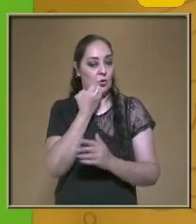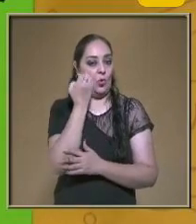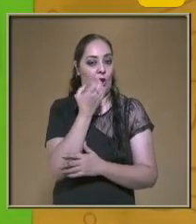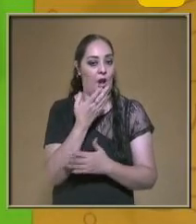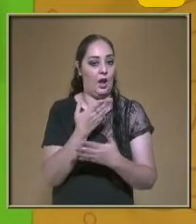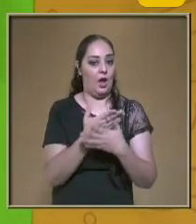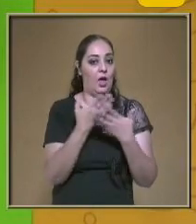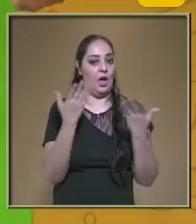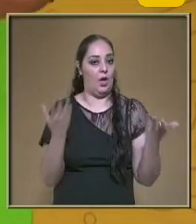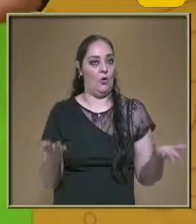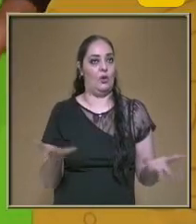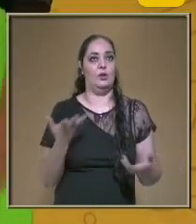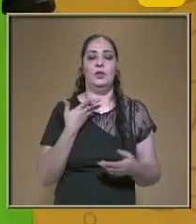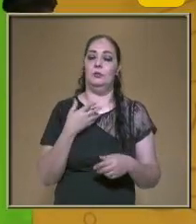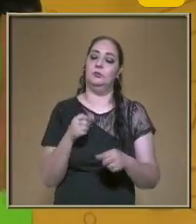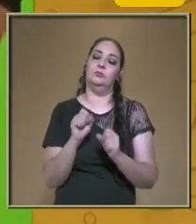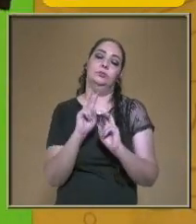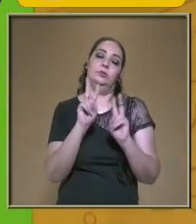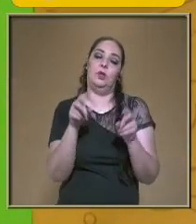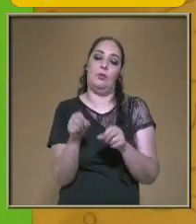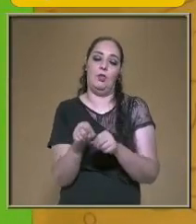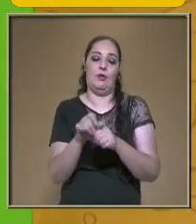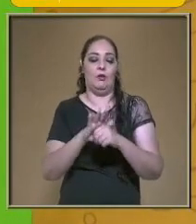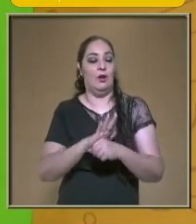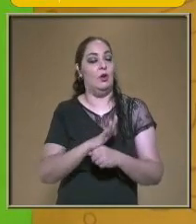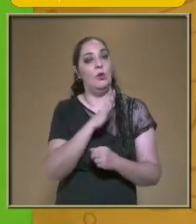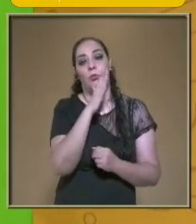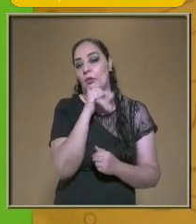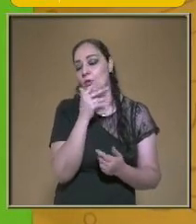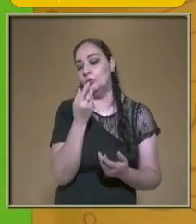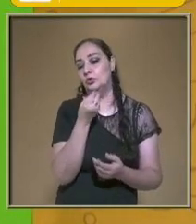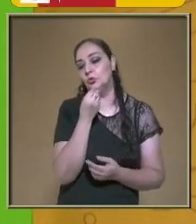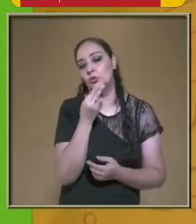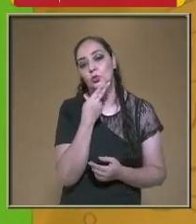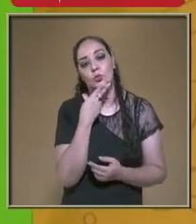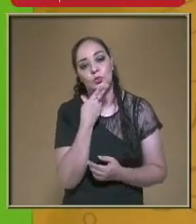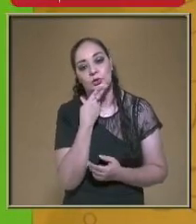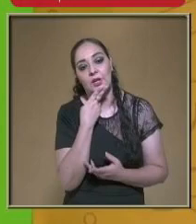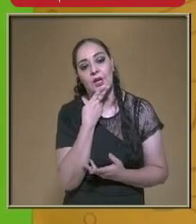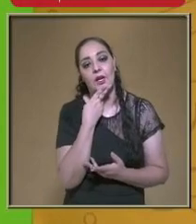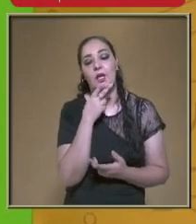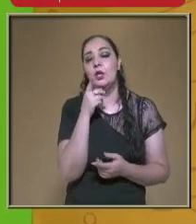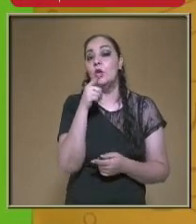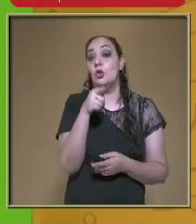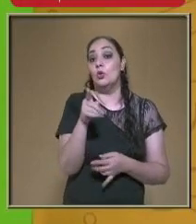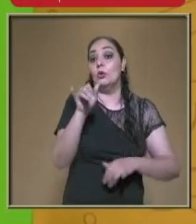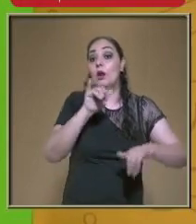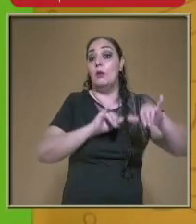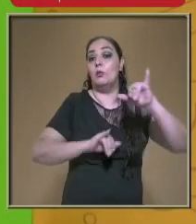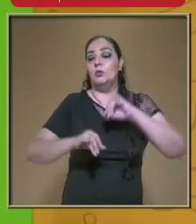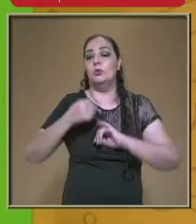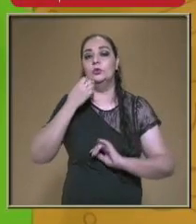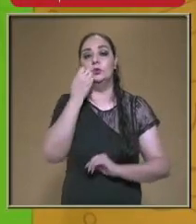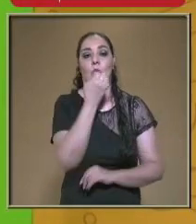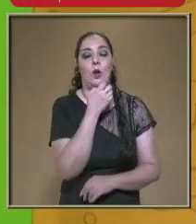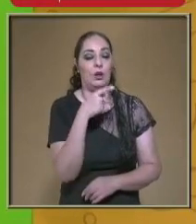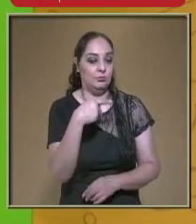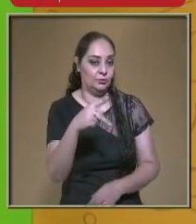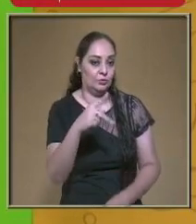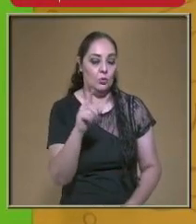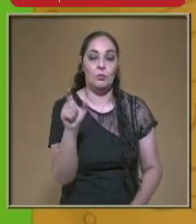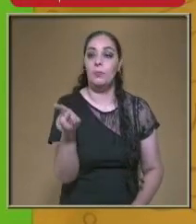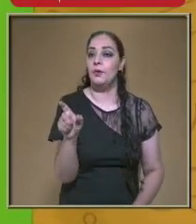case, with the COVID situation, you are not using your school laboratory, but when we